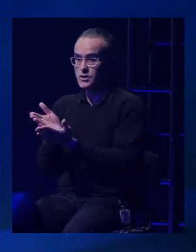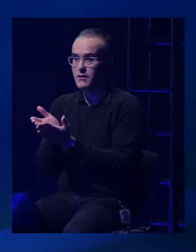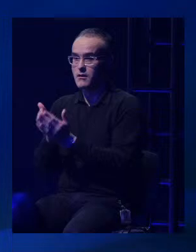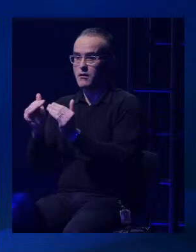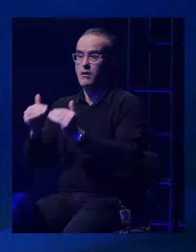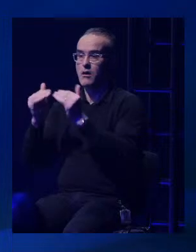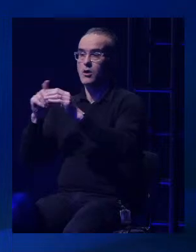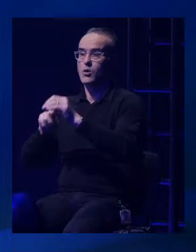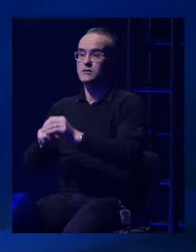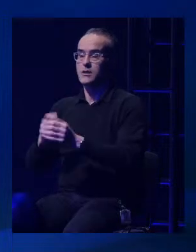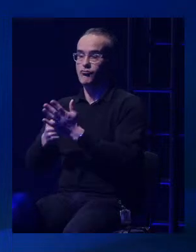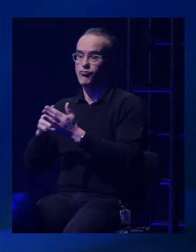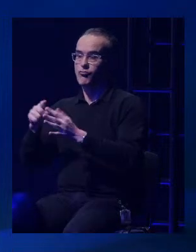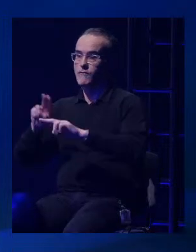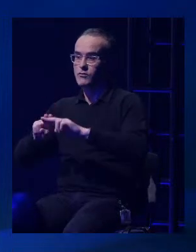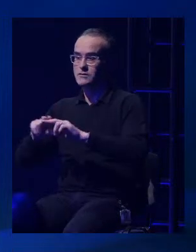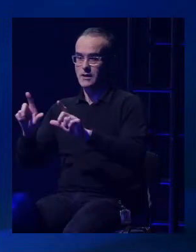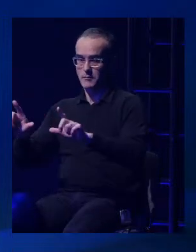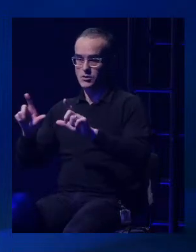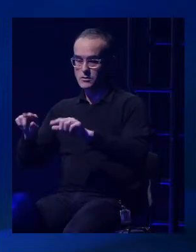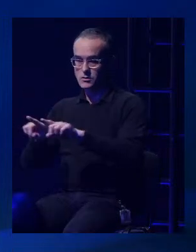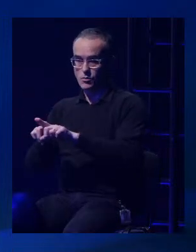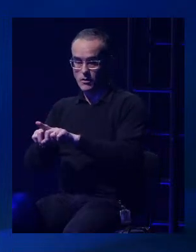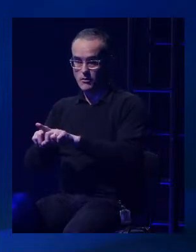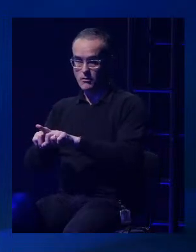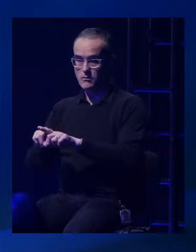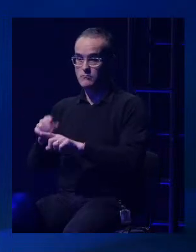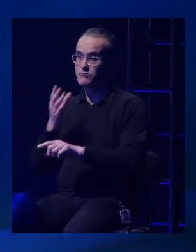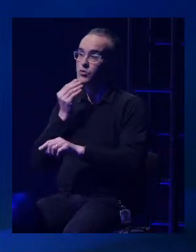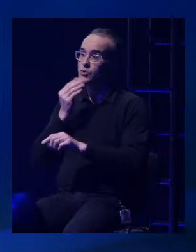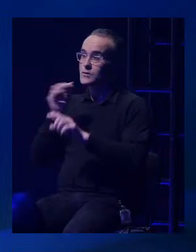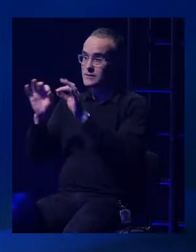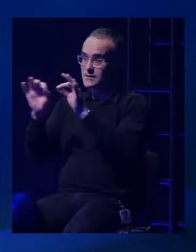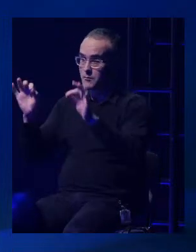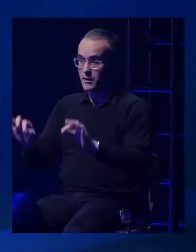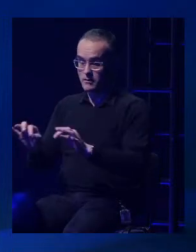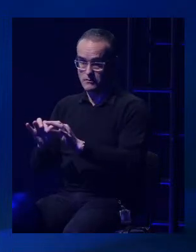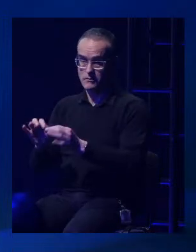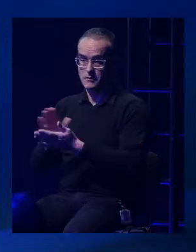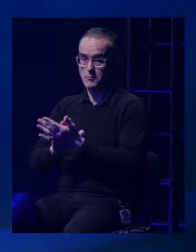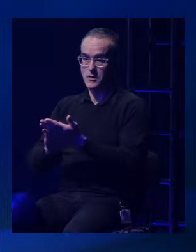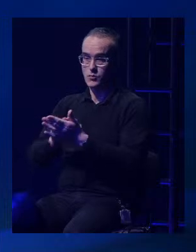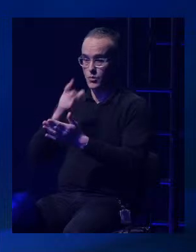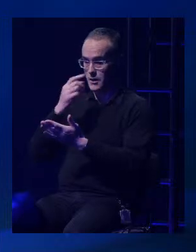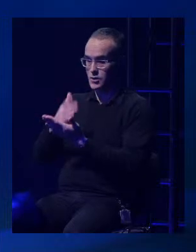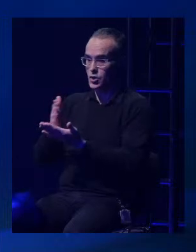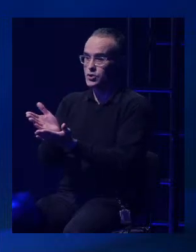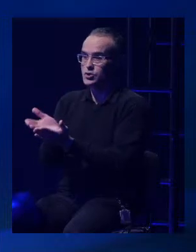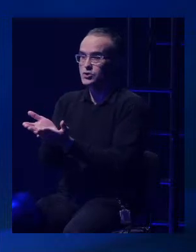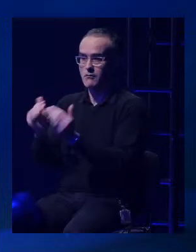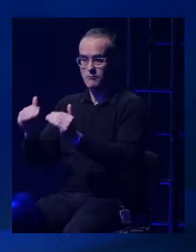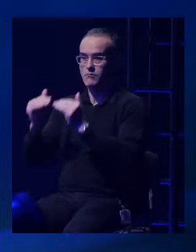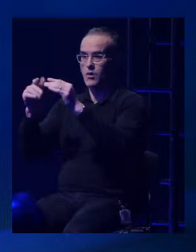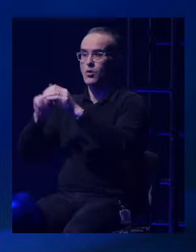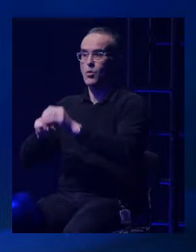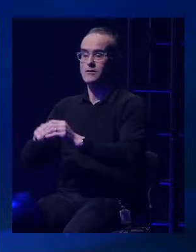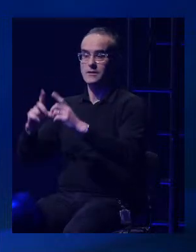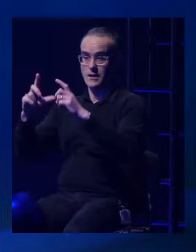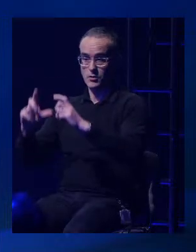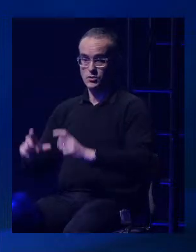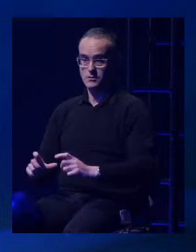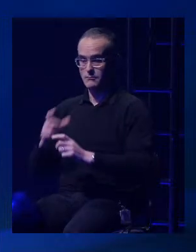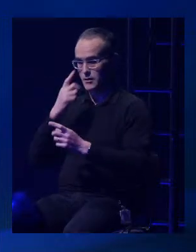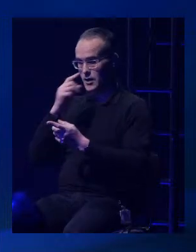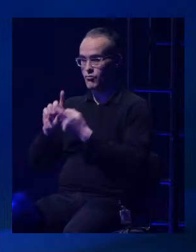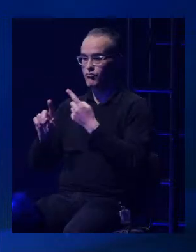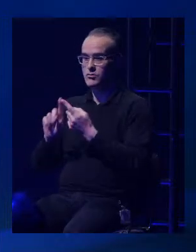images as well? Again, using the VFX world as a template for that, we need to be able to share high-quality images that really respond to the needs